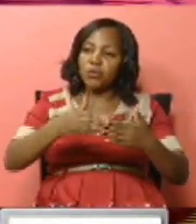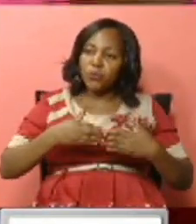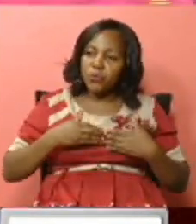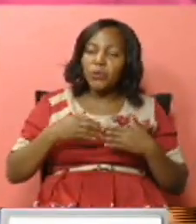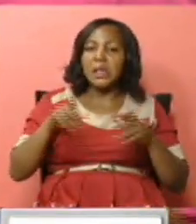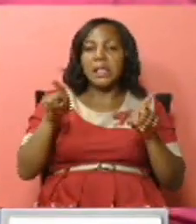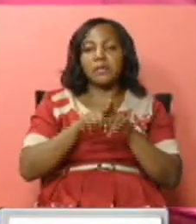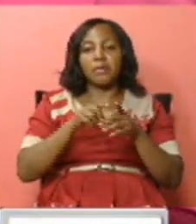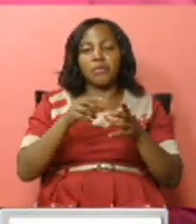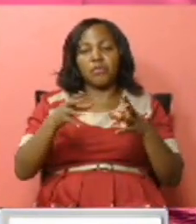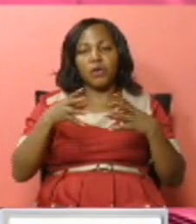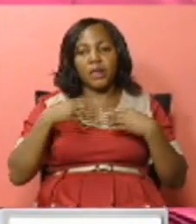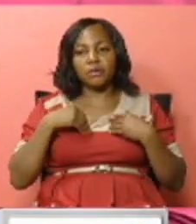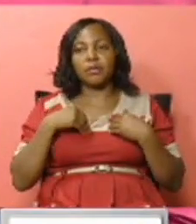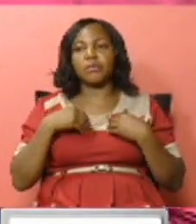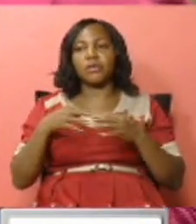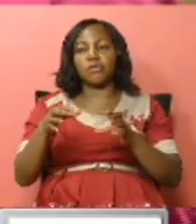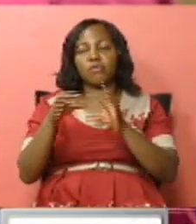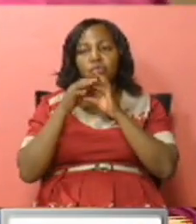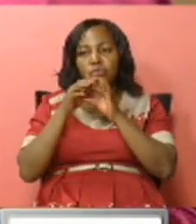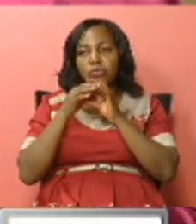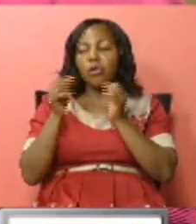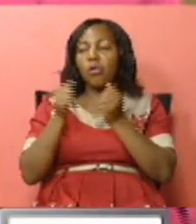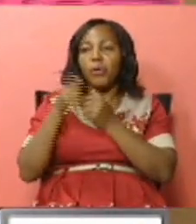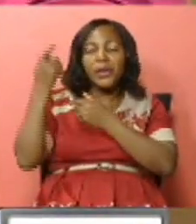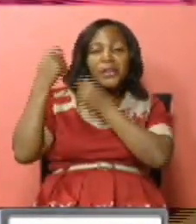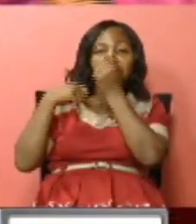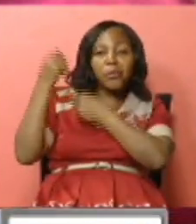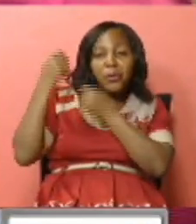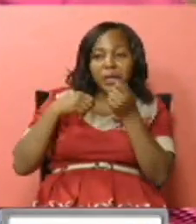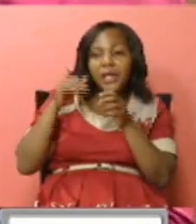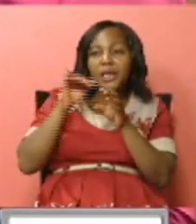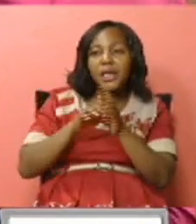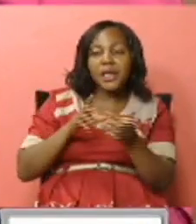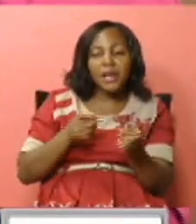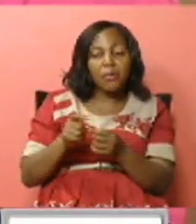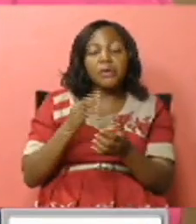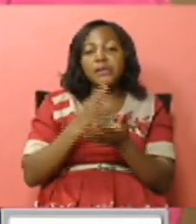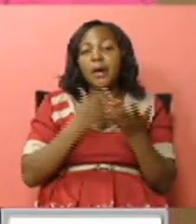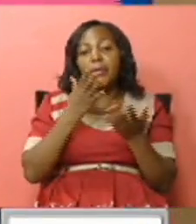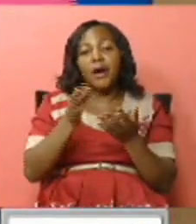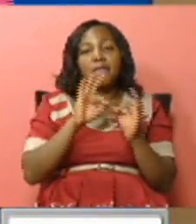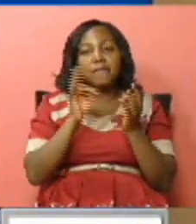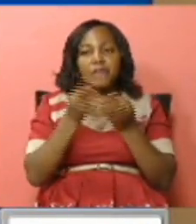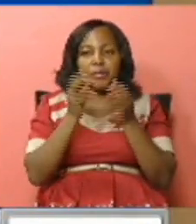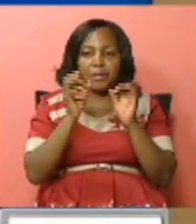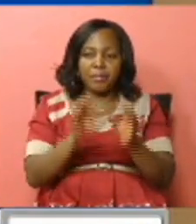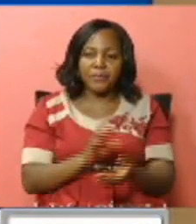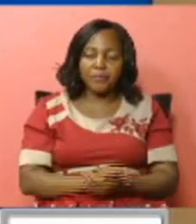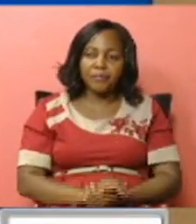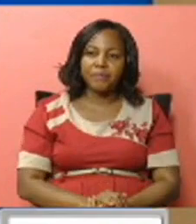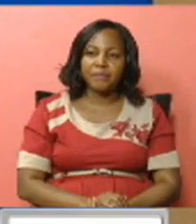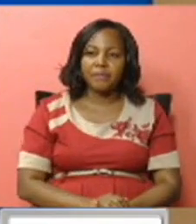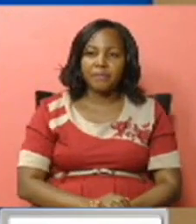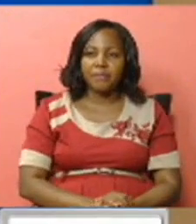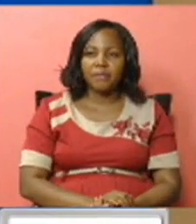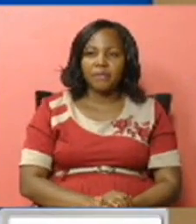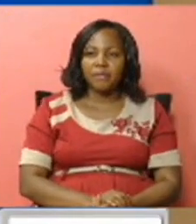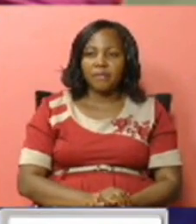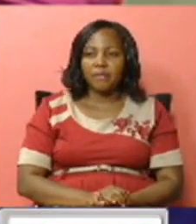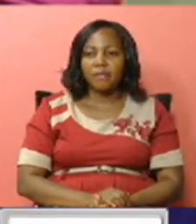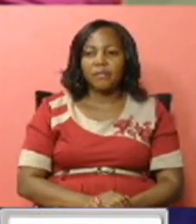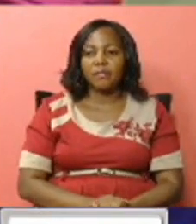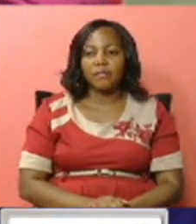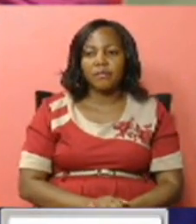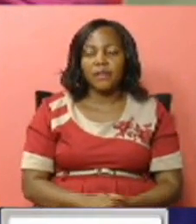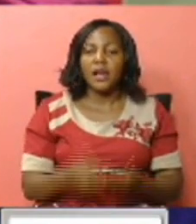work with Kony during the LRA war. They've rejected them totally, so they do not have any family. Yeah. So where, you talk of the women